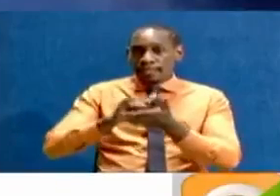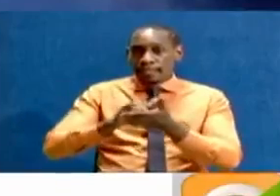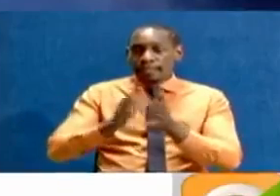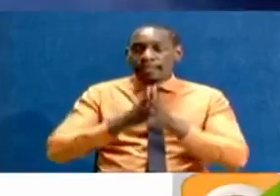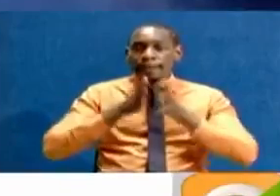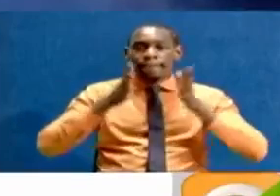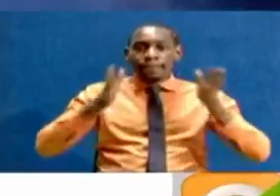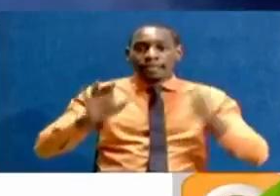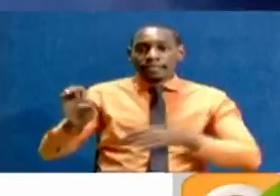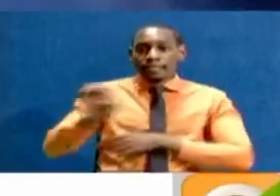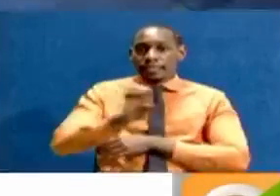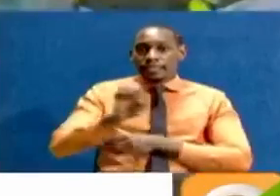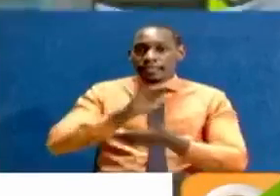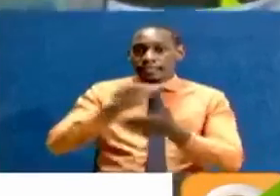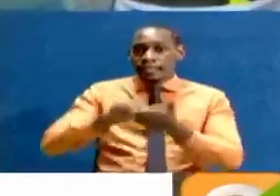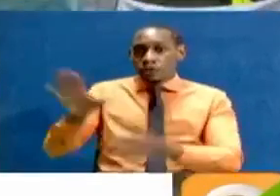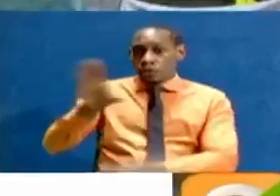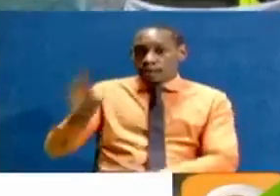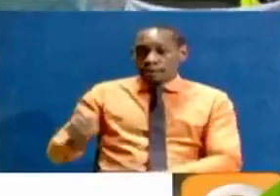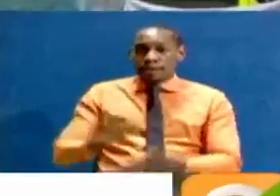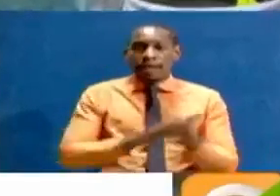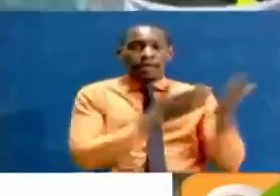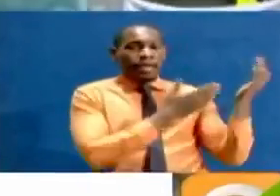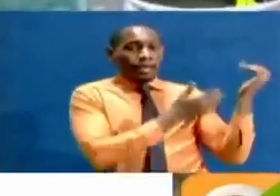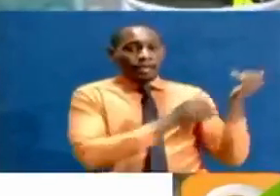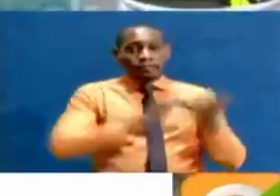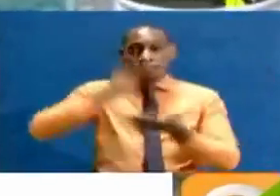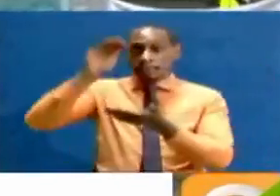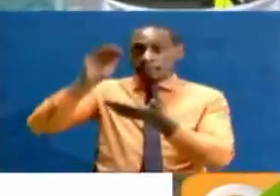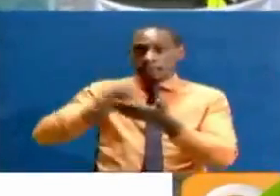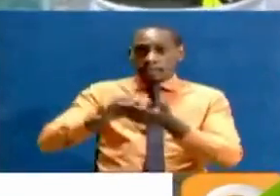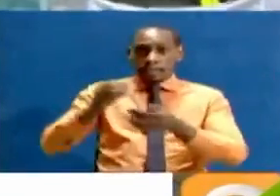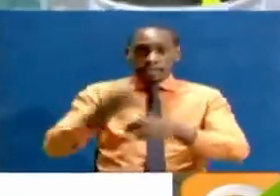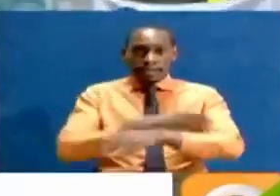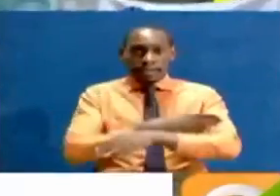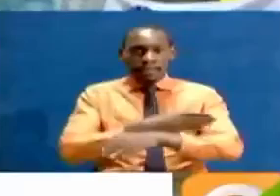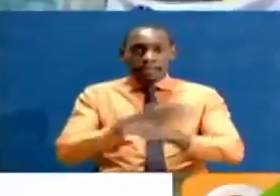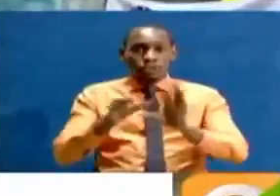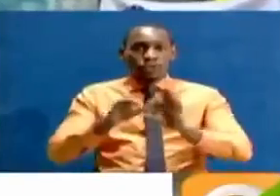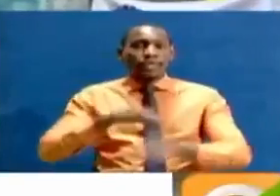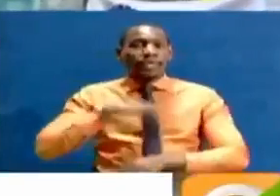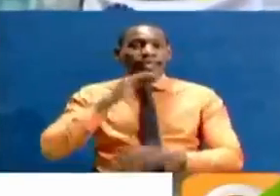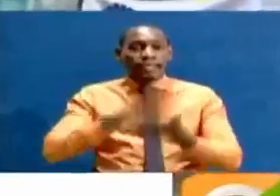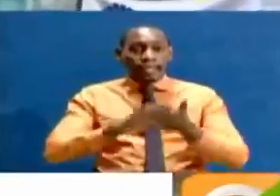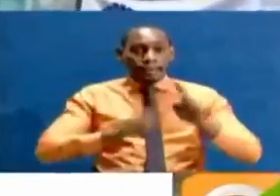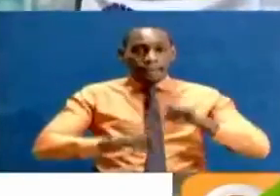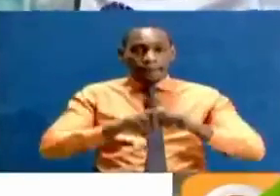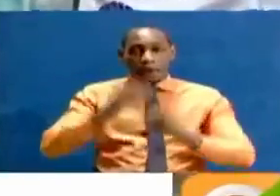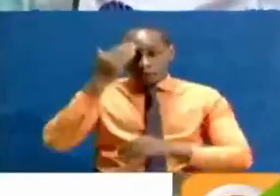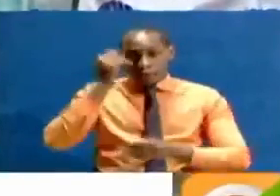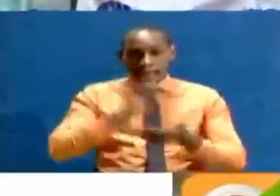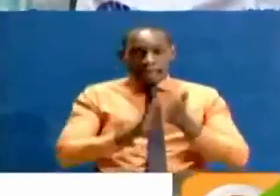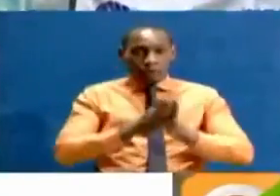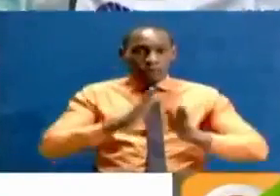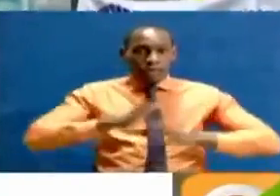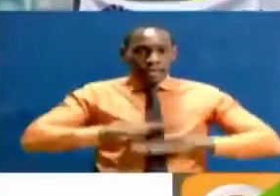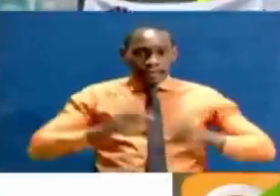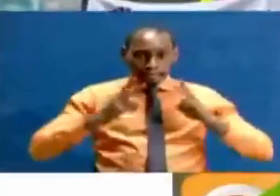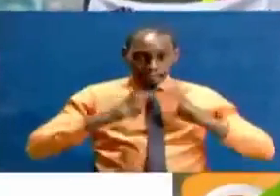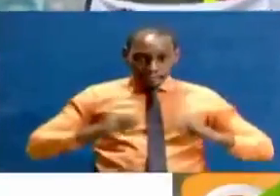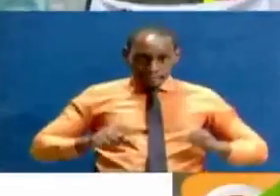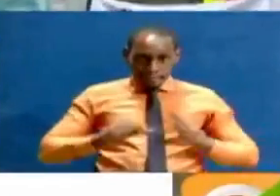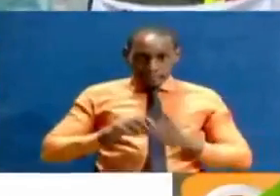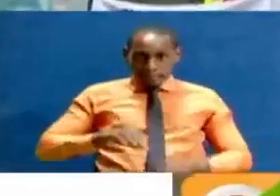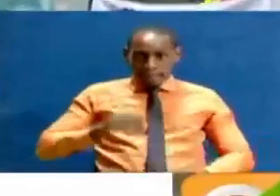be the largest in East and Central Africa, is expected to reduce cancer-related mortality that arises due to inadequate